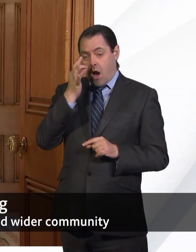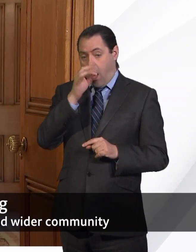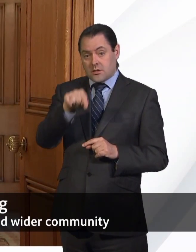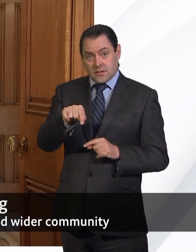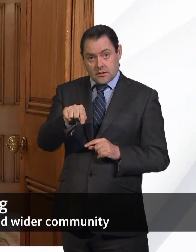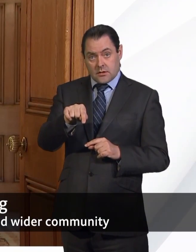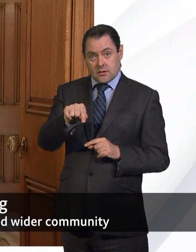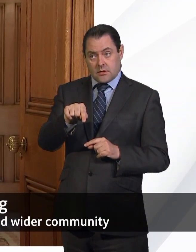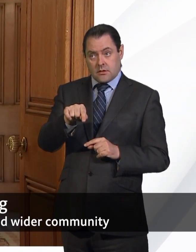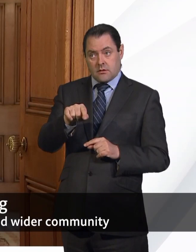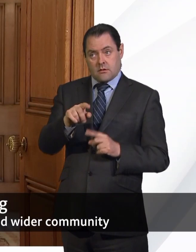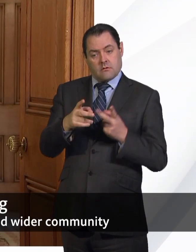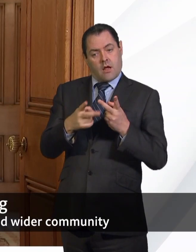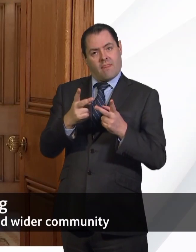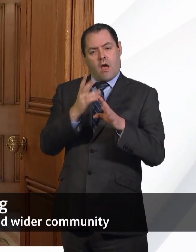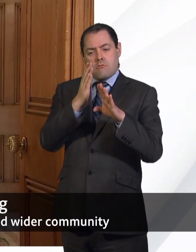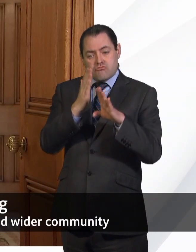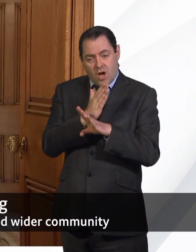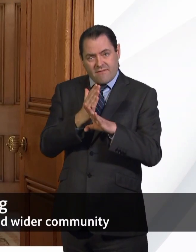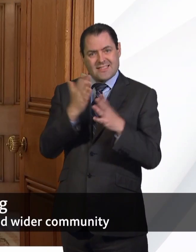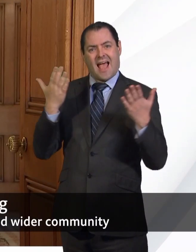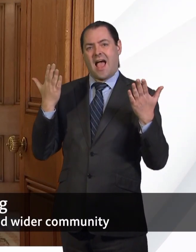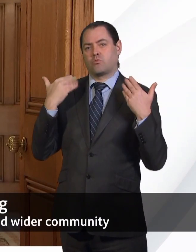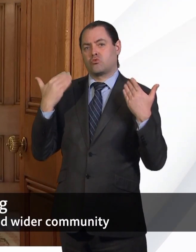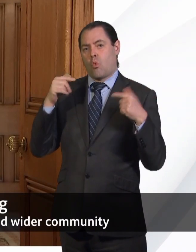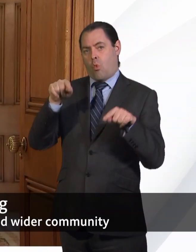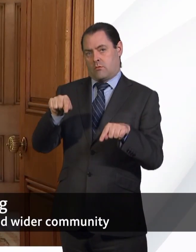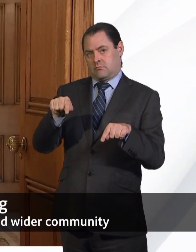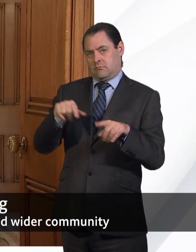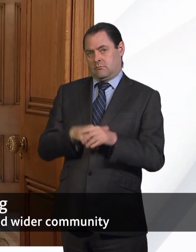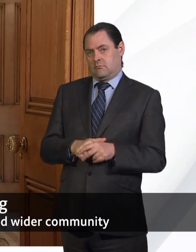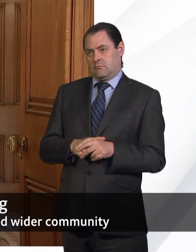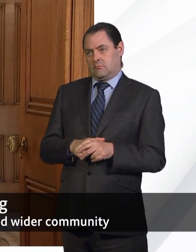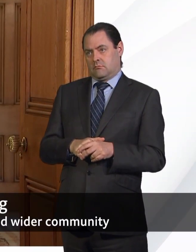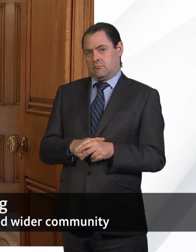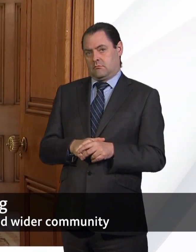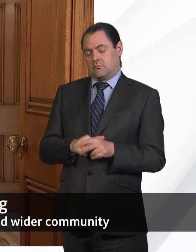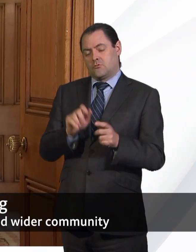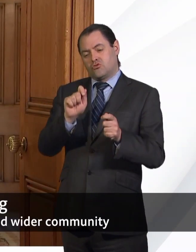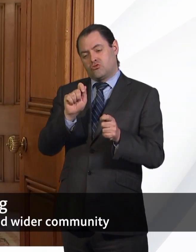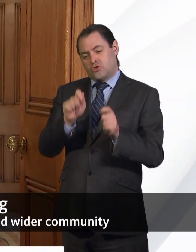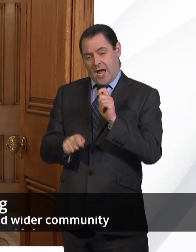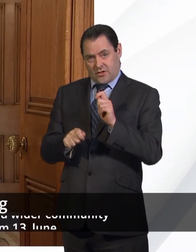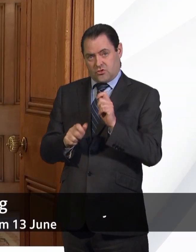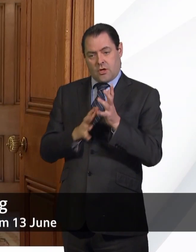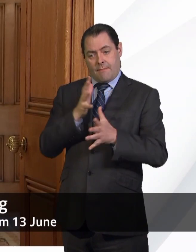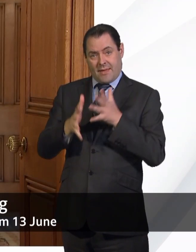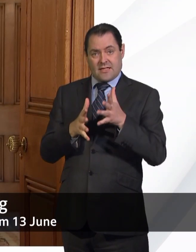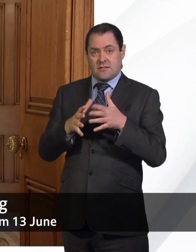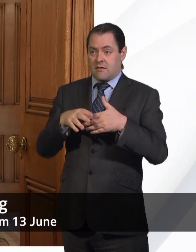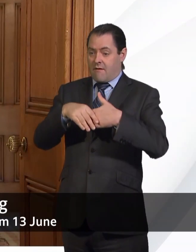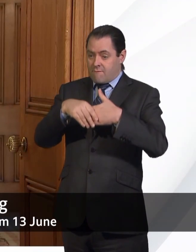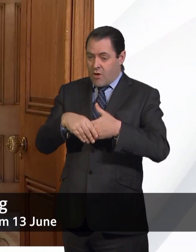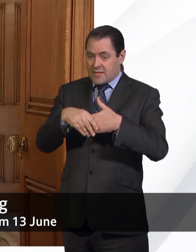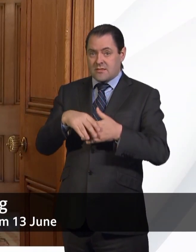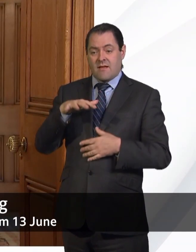other private outdoor spaces. These changes mean that friends and family